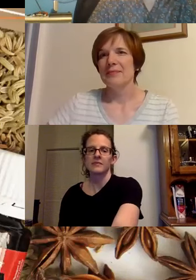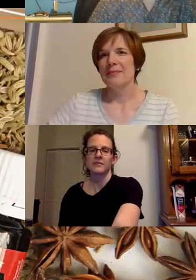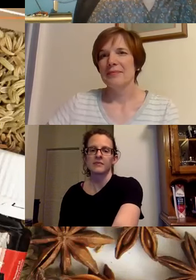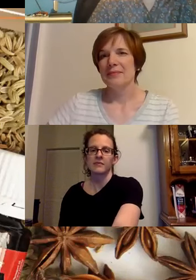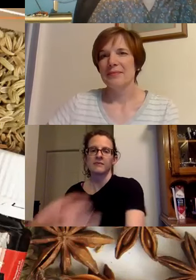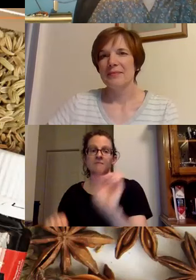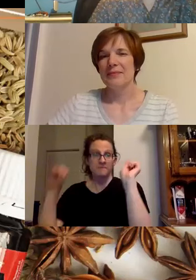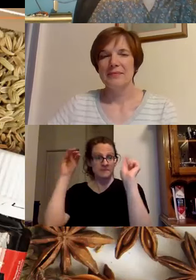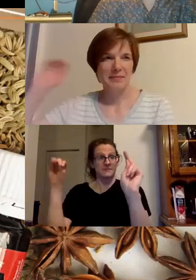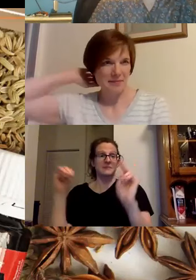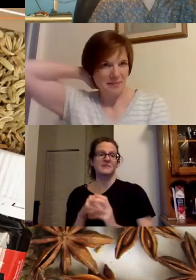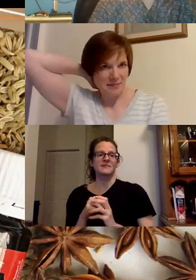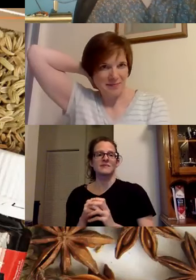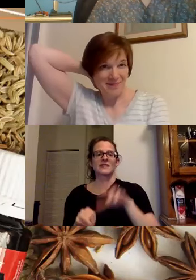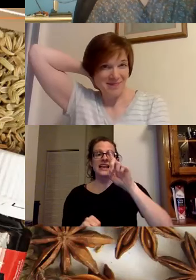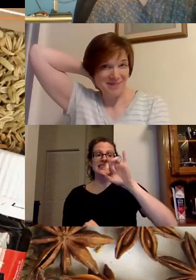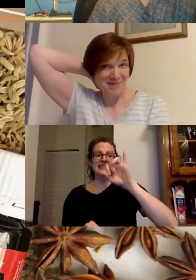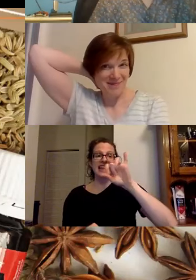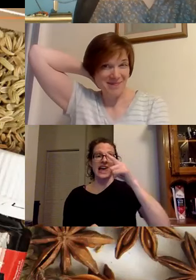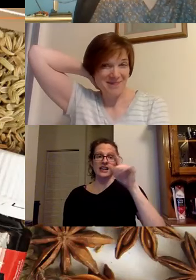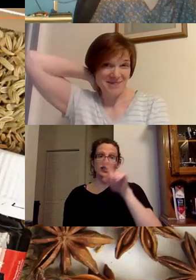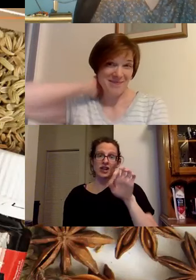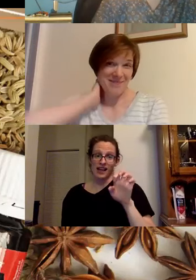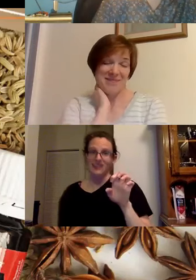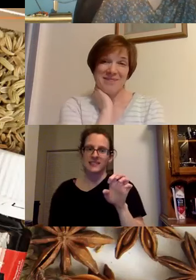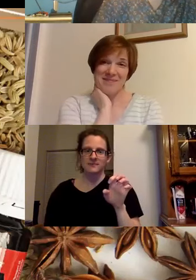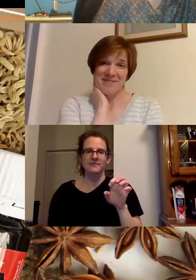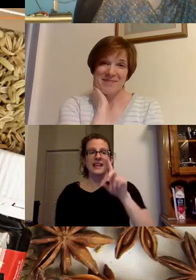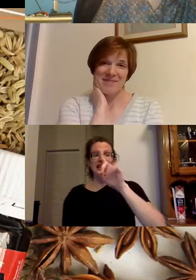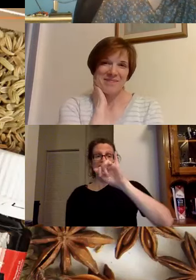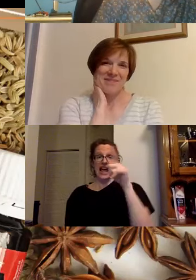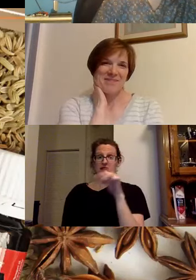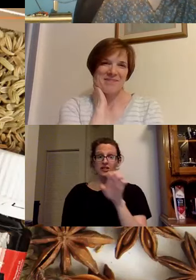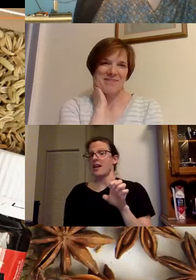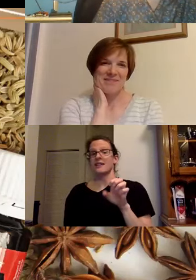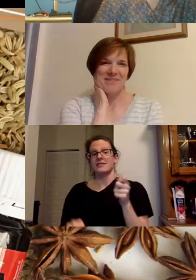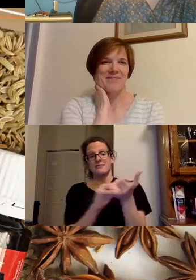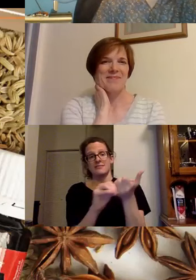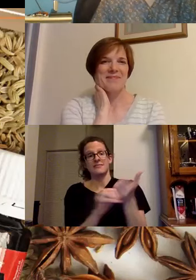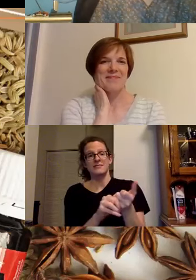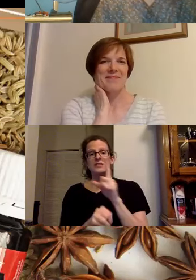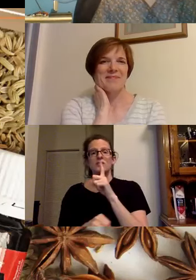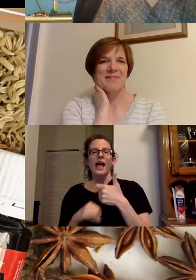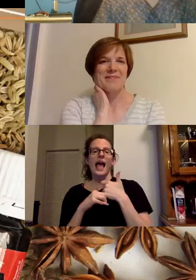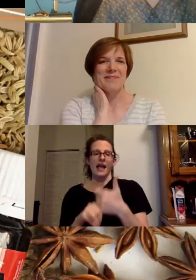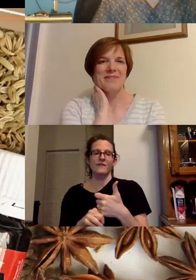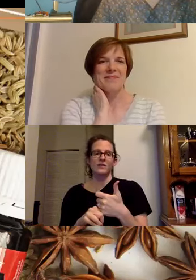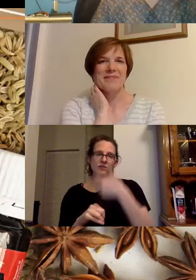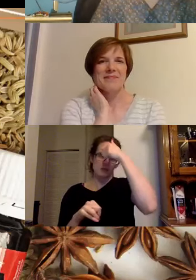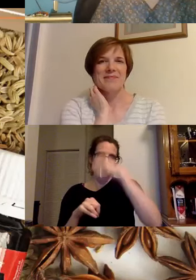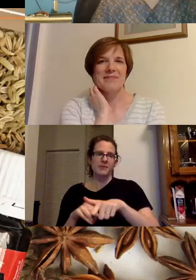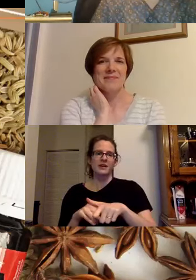All right, digize. So digize, it can be helpful to remember that it sounds